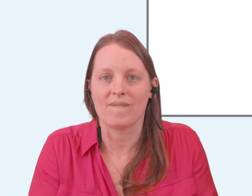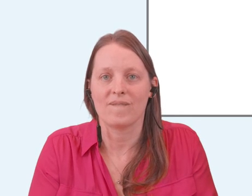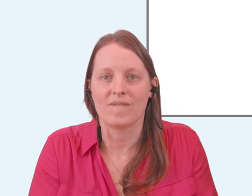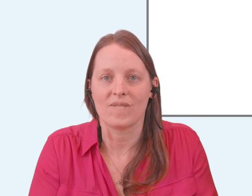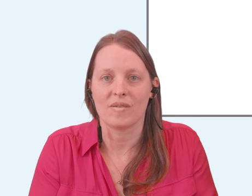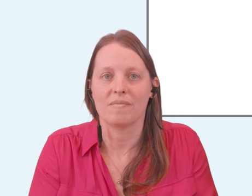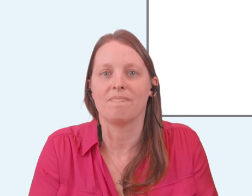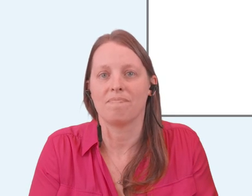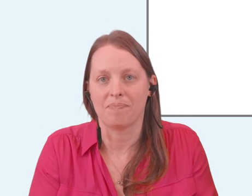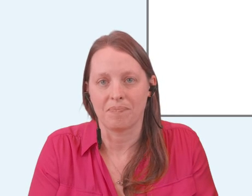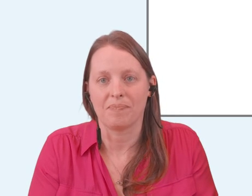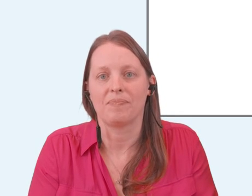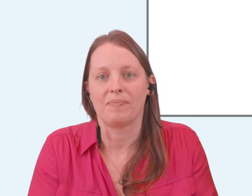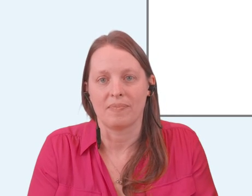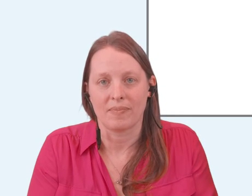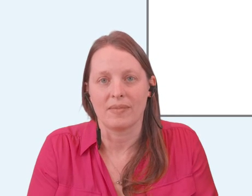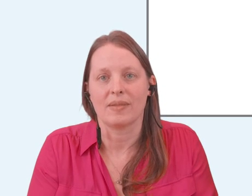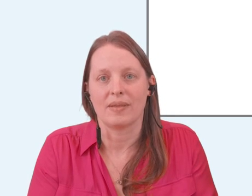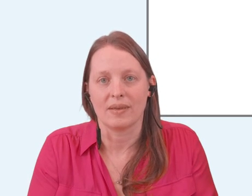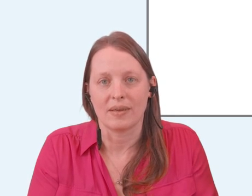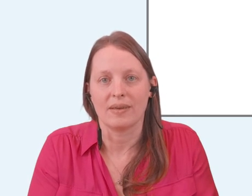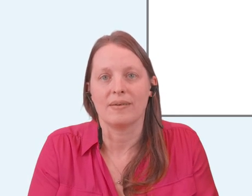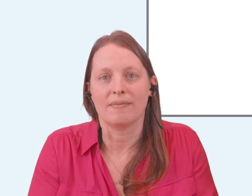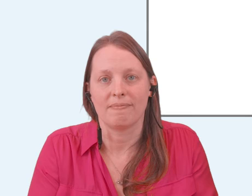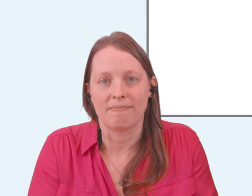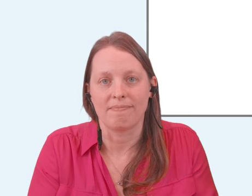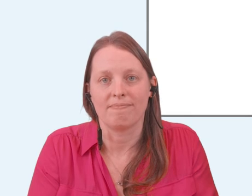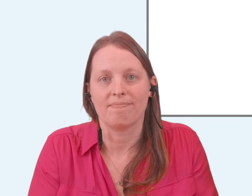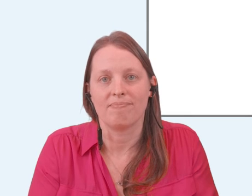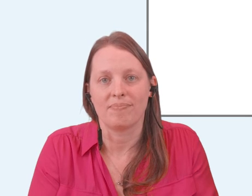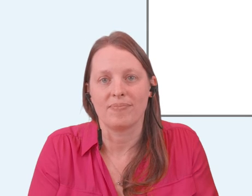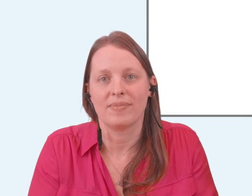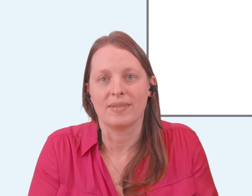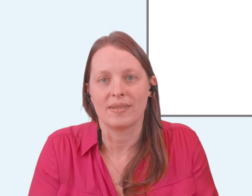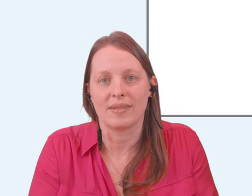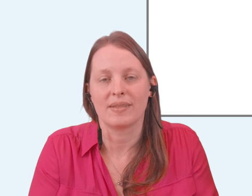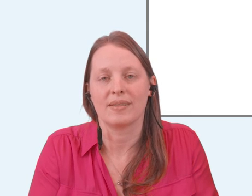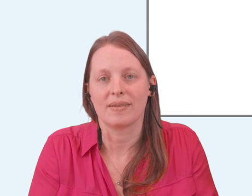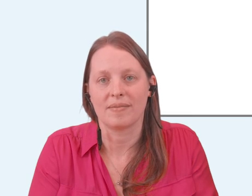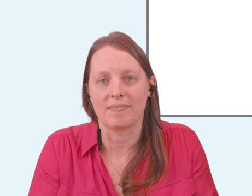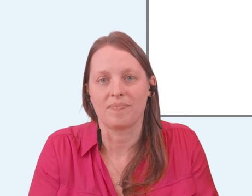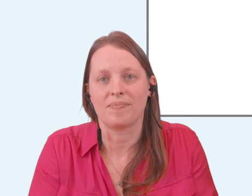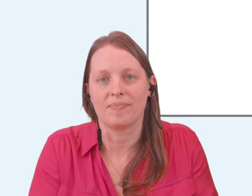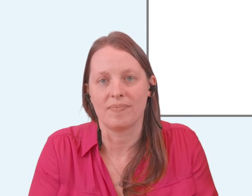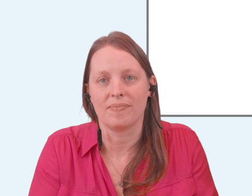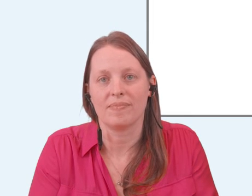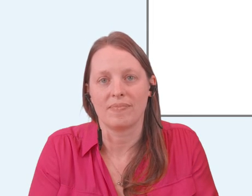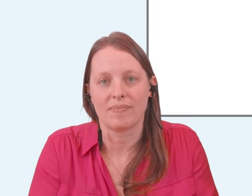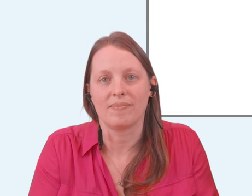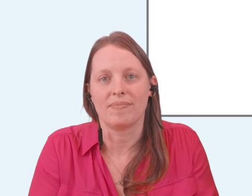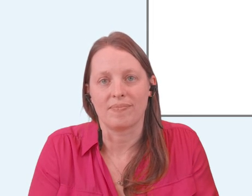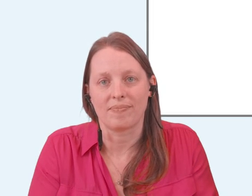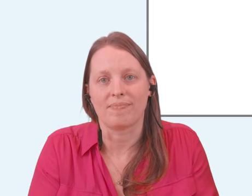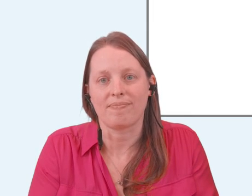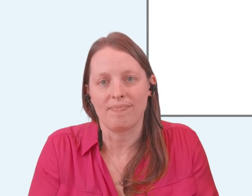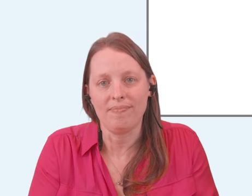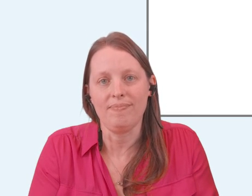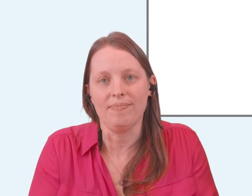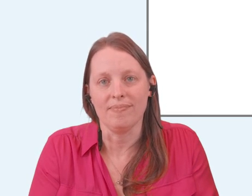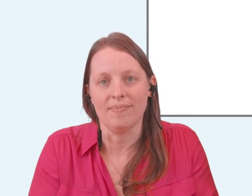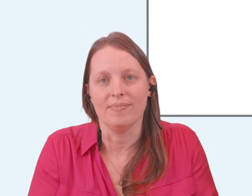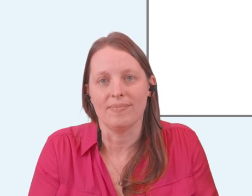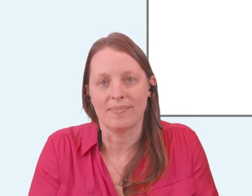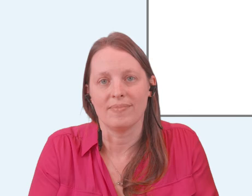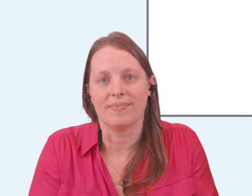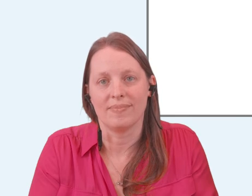I show you. This is atypical, okay? Because there is no change of the nystagmus during the